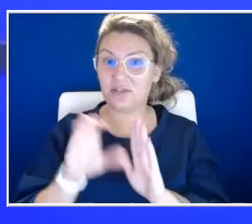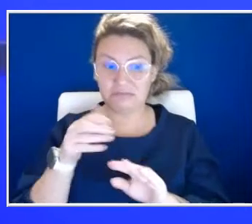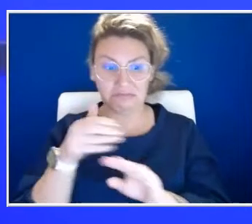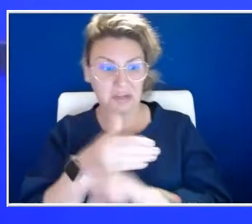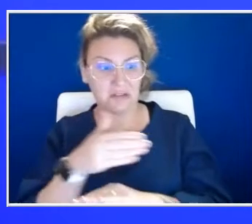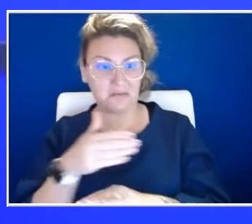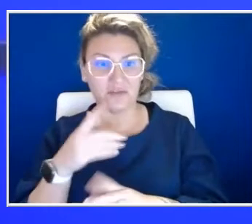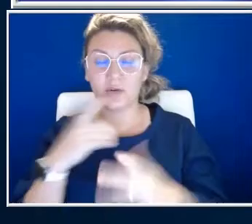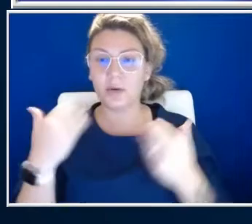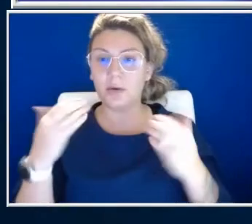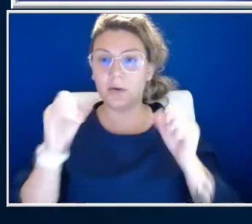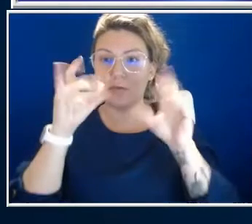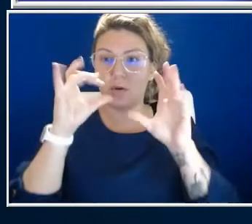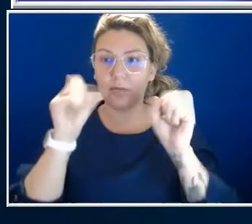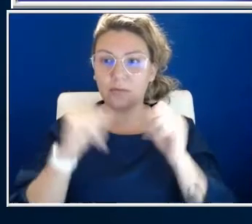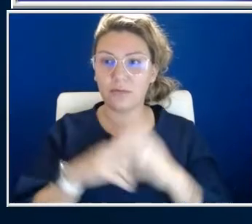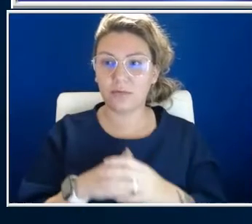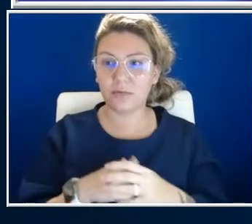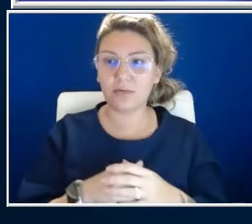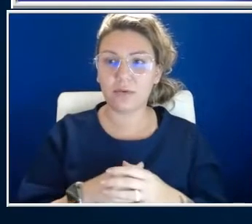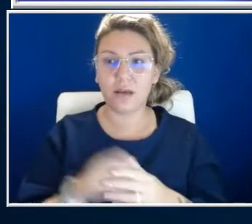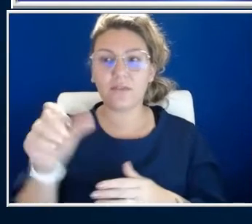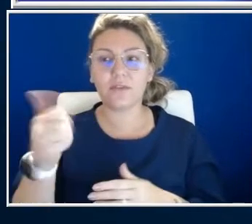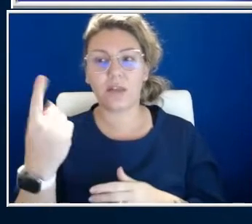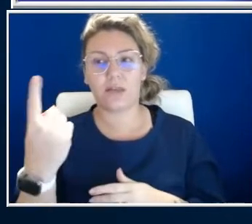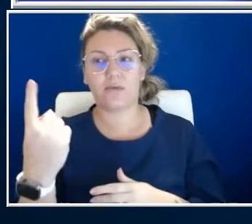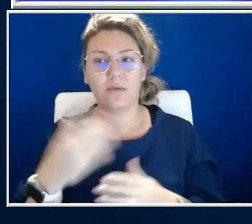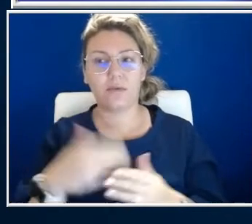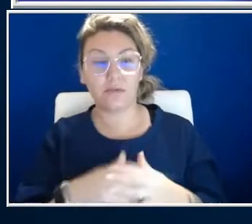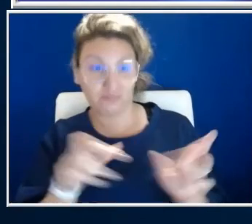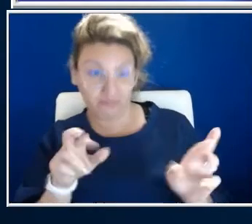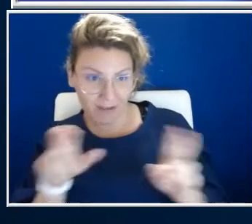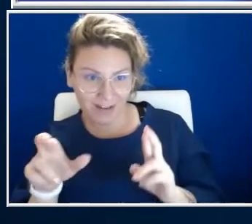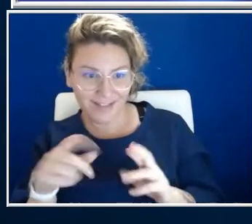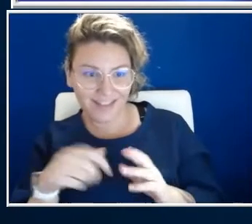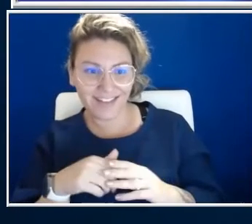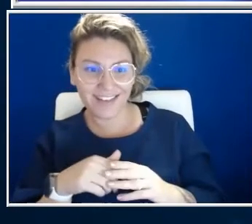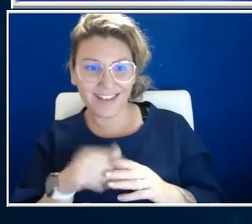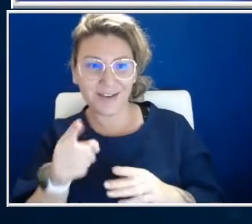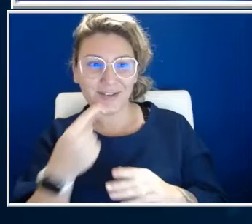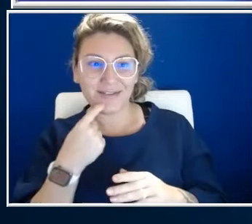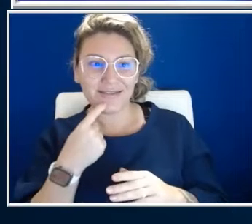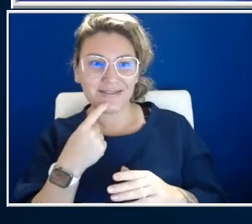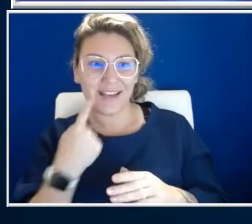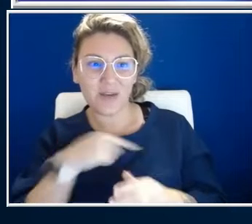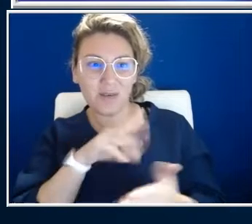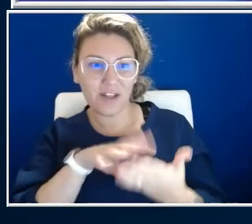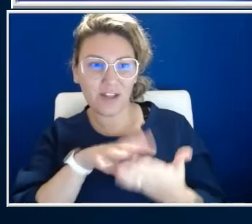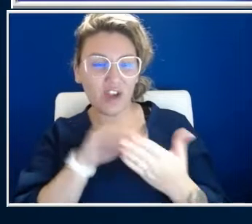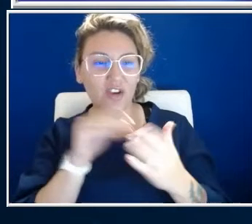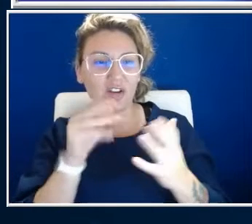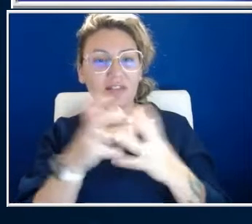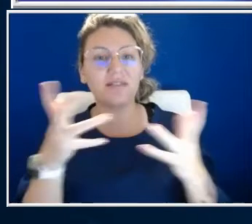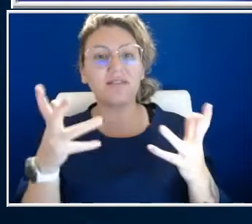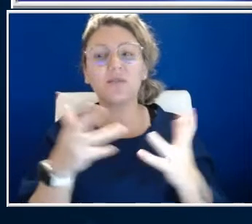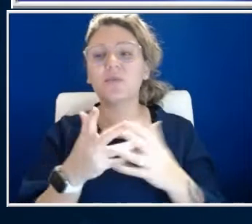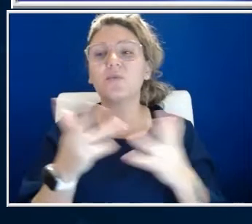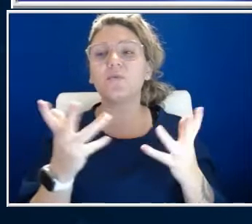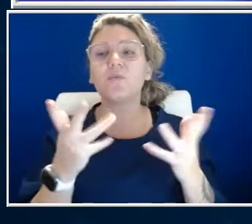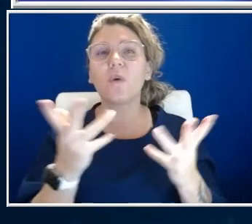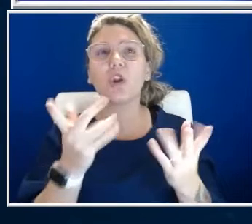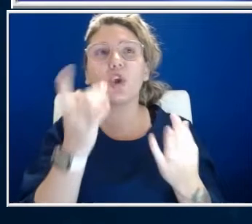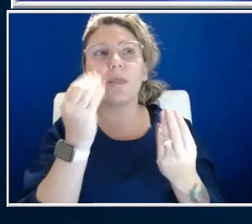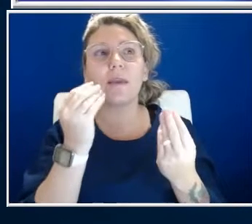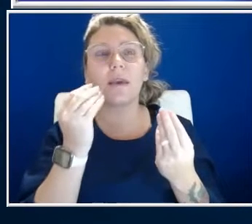just incredible. Well, here's another one. I have another one from left field. Yeah. Are you ready? Yeah. You said we learned a lot. So what do you think one of the